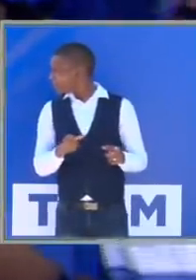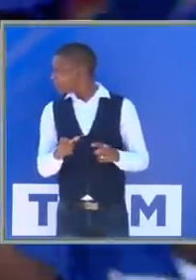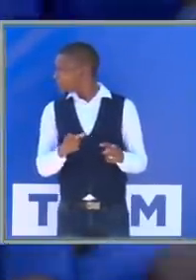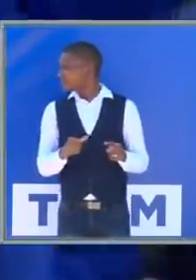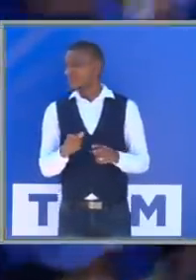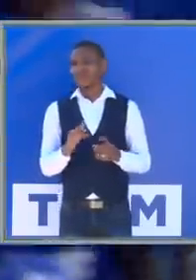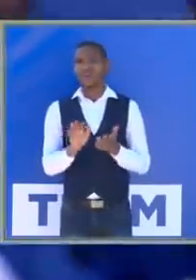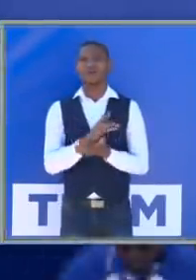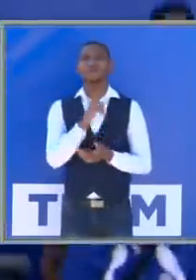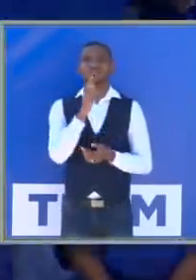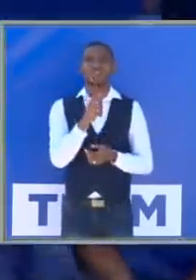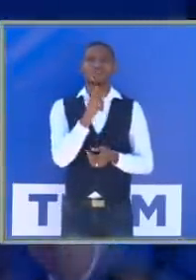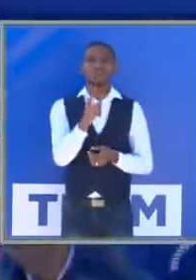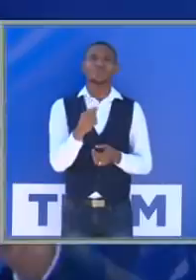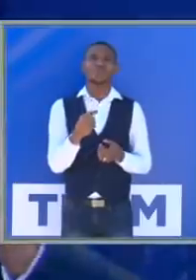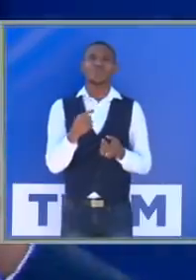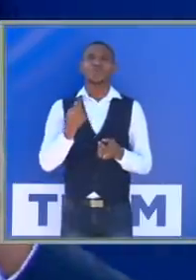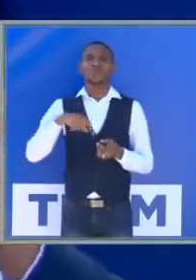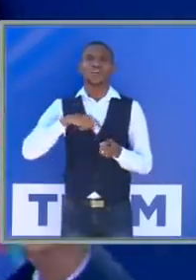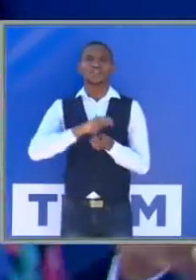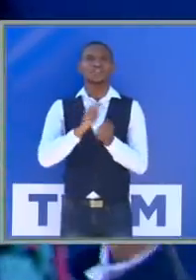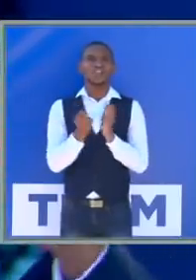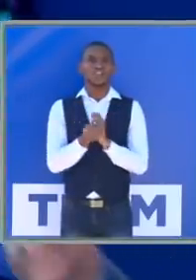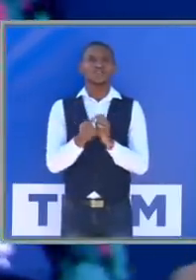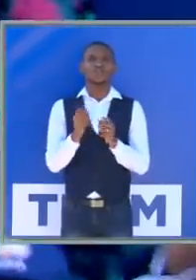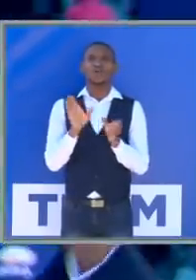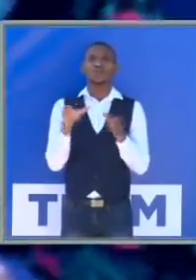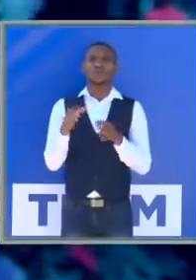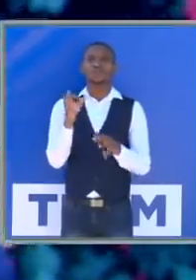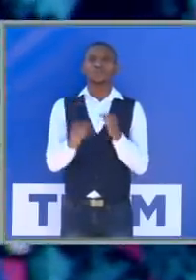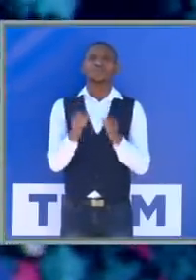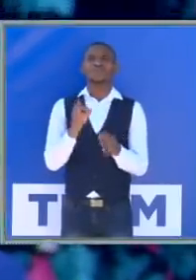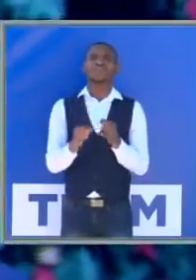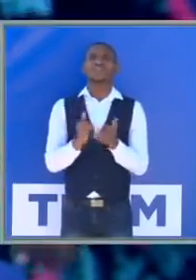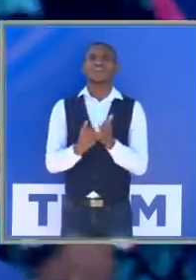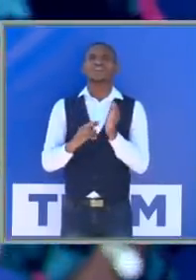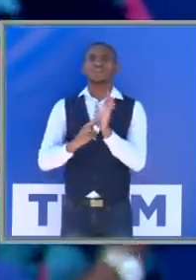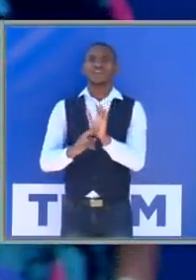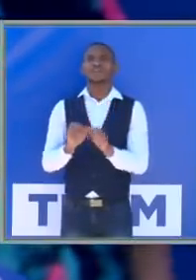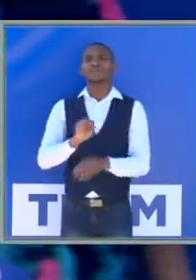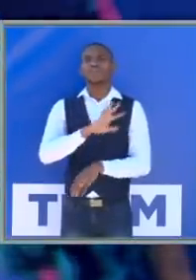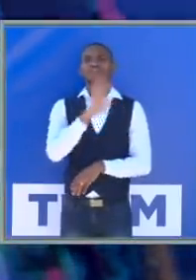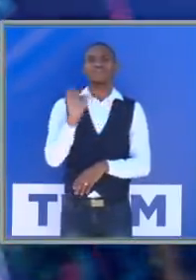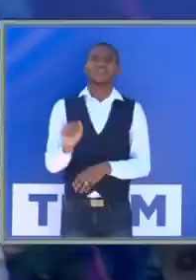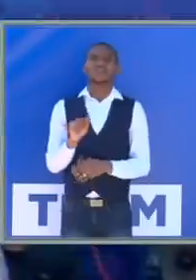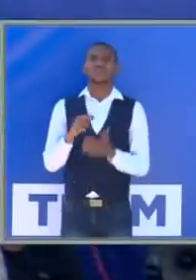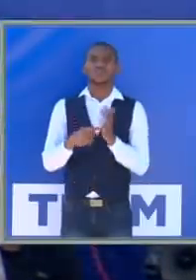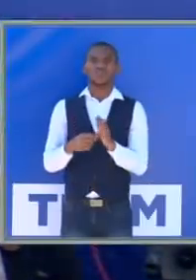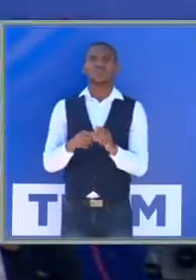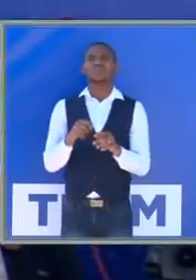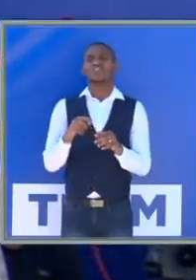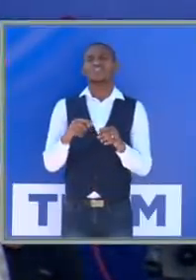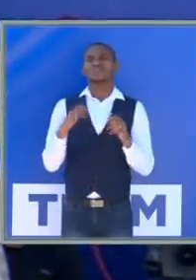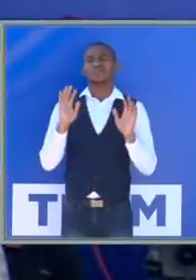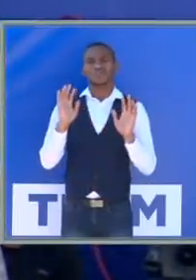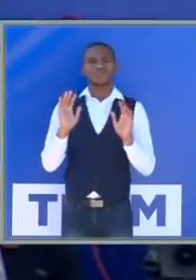I want to tell you, we've changed to become a party that reflects all South Africans, and we show the incredible diversity